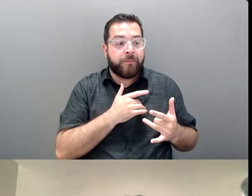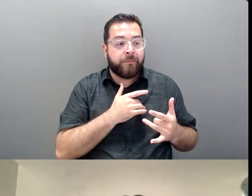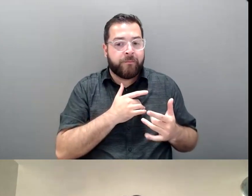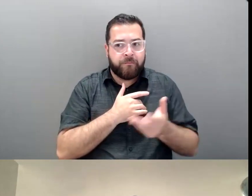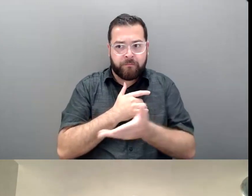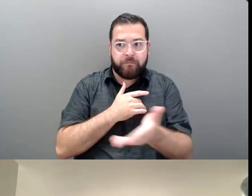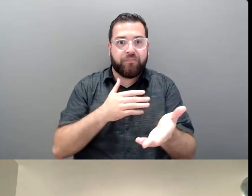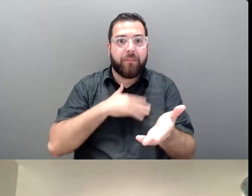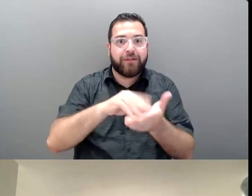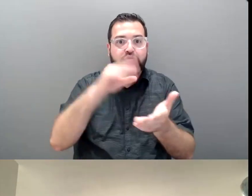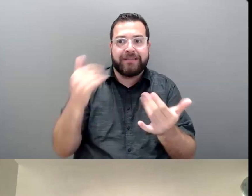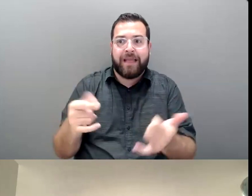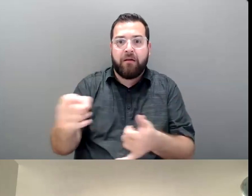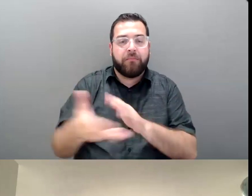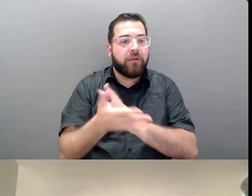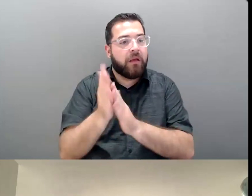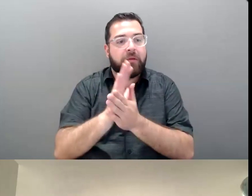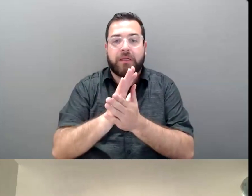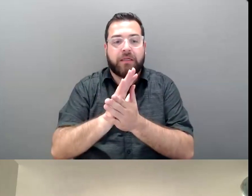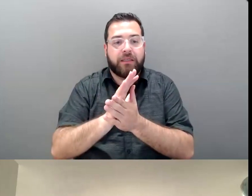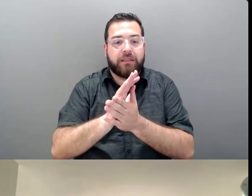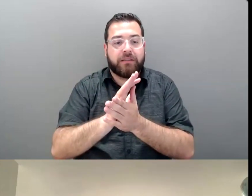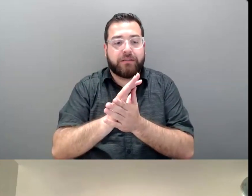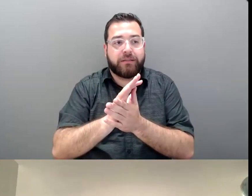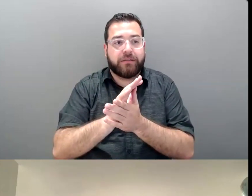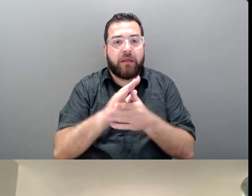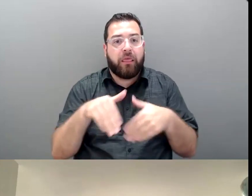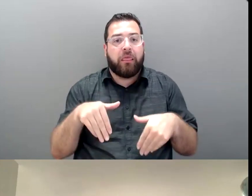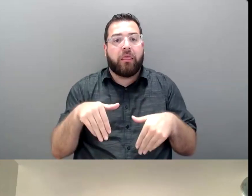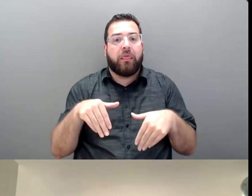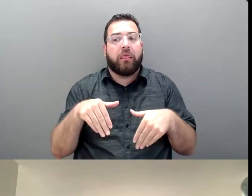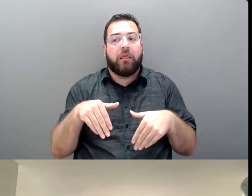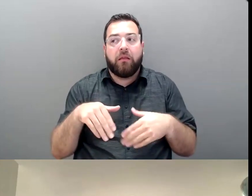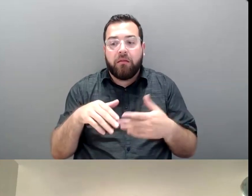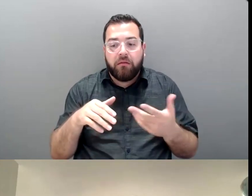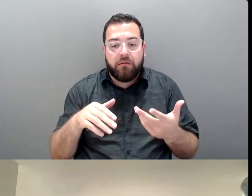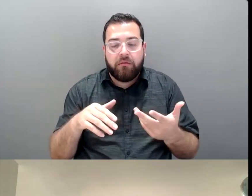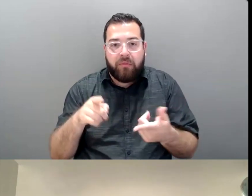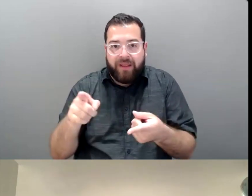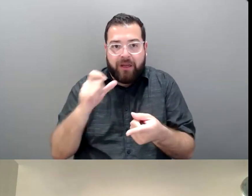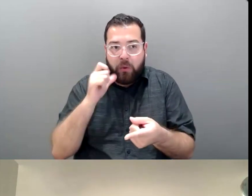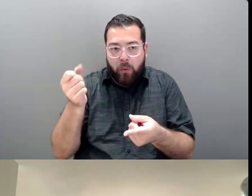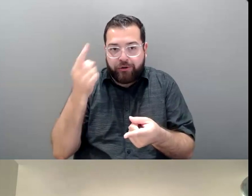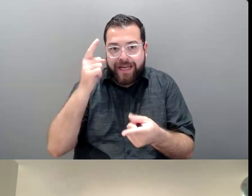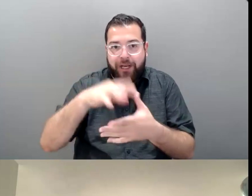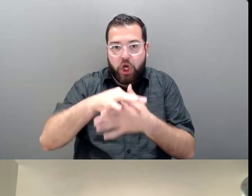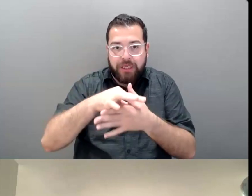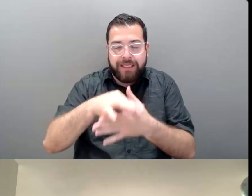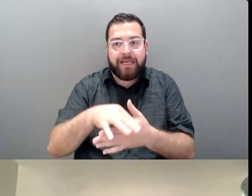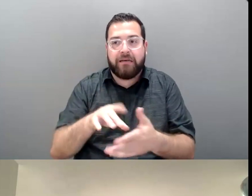students are becoming increasingly more voiceless. They don't have a handle on their subject material. AI